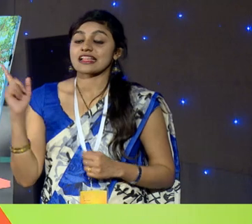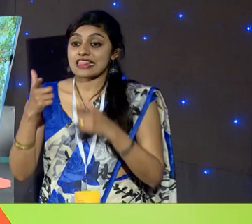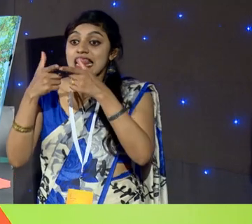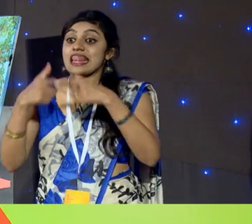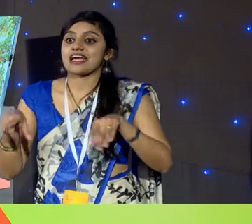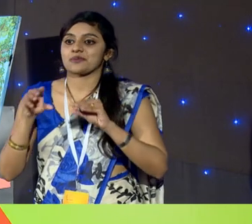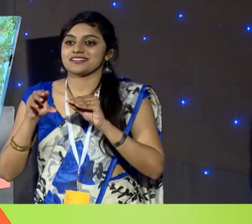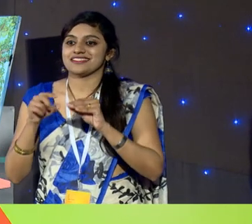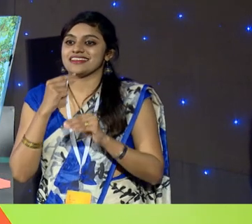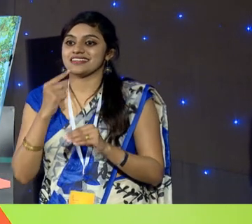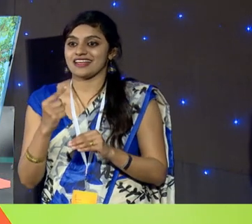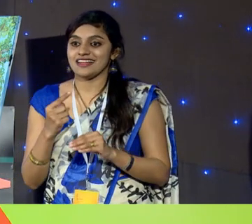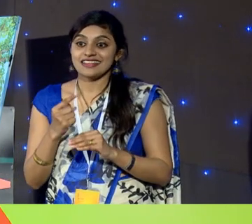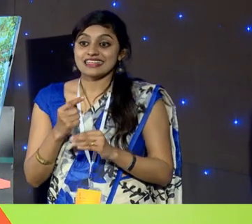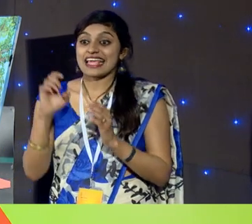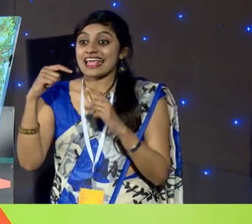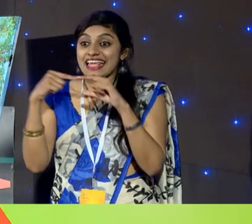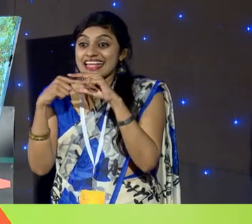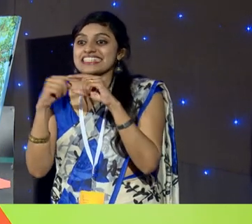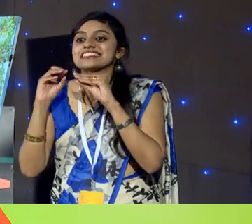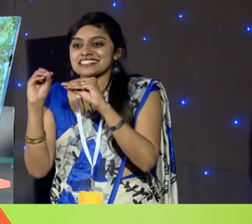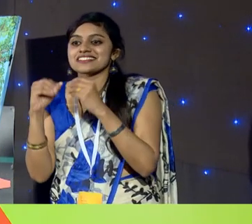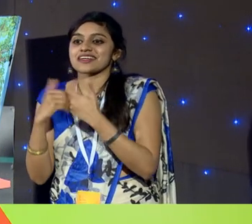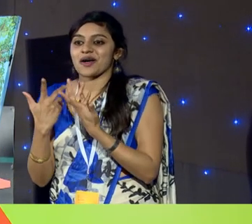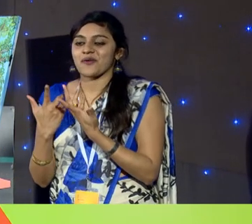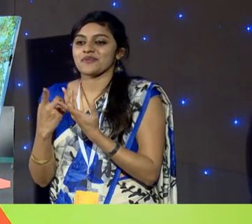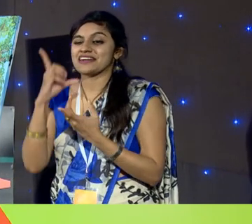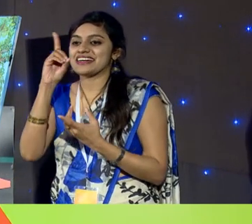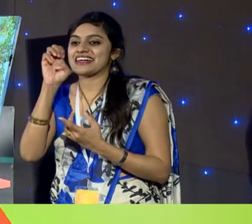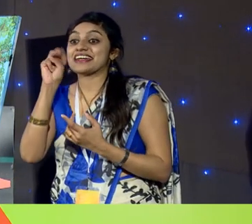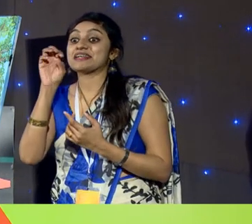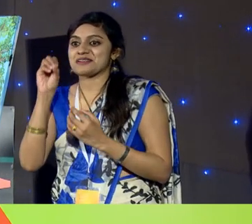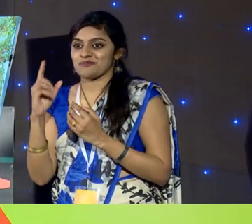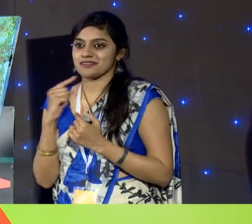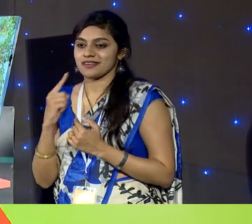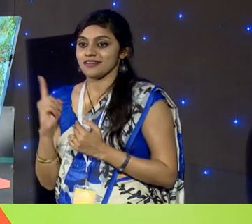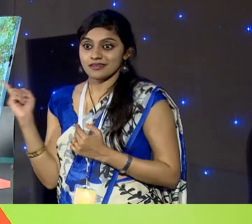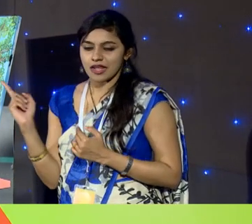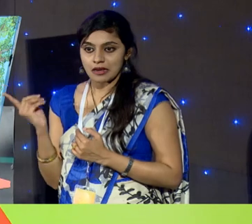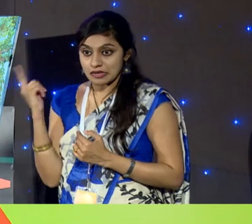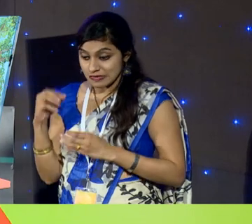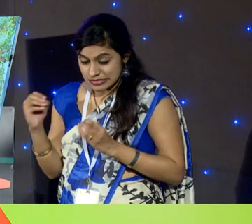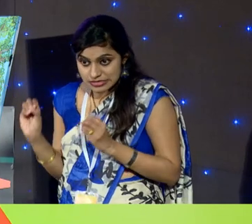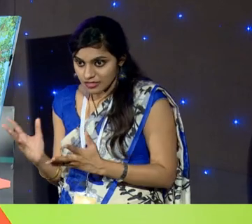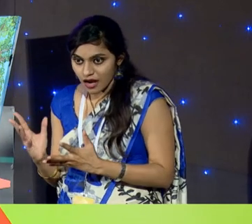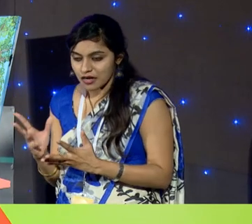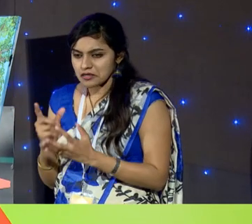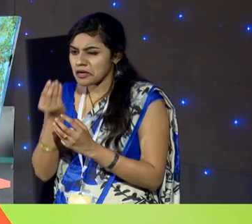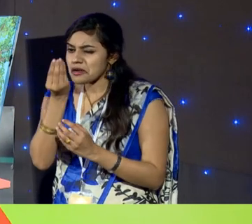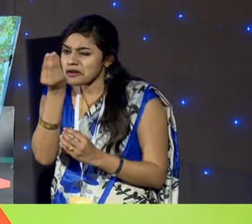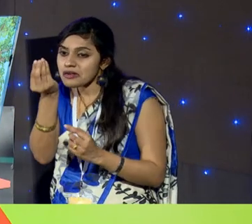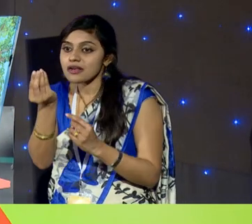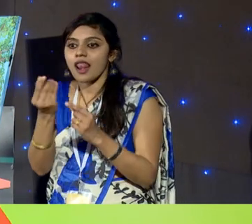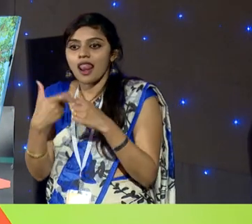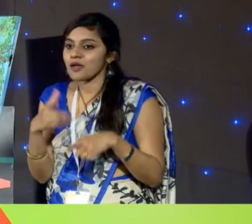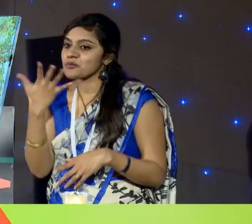didn't even know how to say good morning earlier. Now their parents are surprised when they talk in English most of the time. Next,